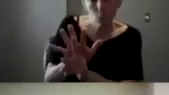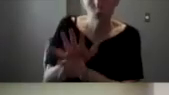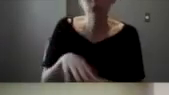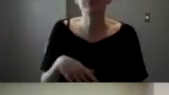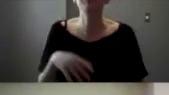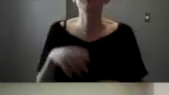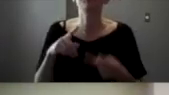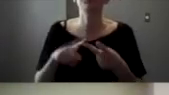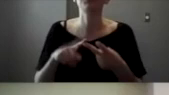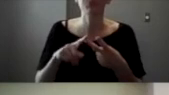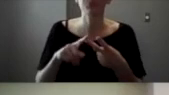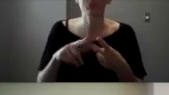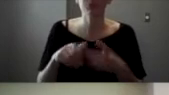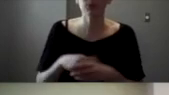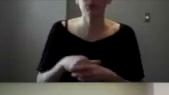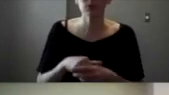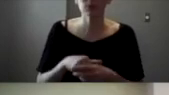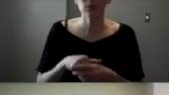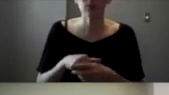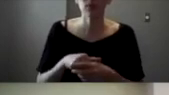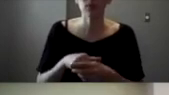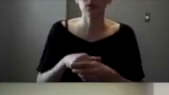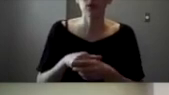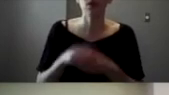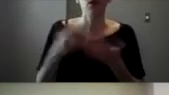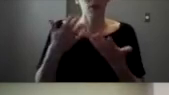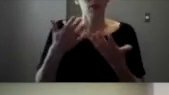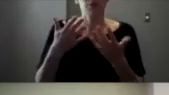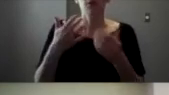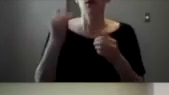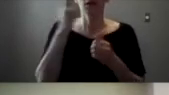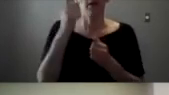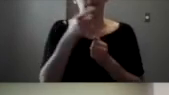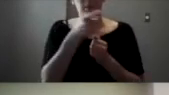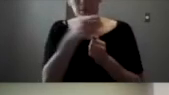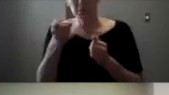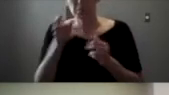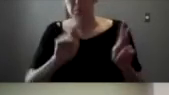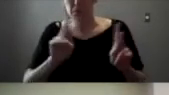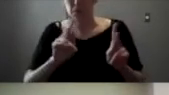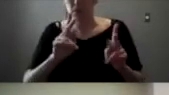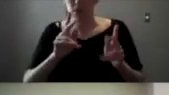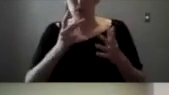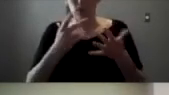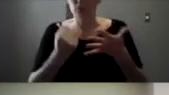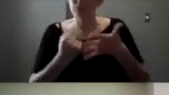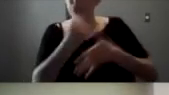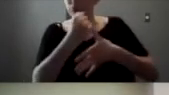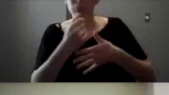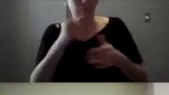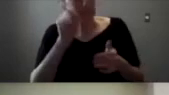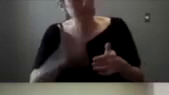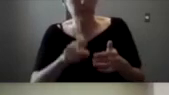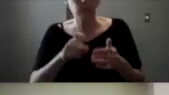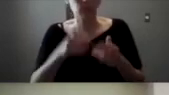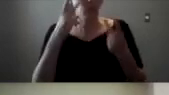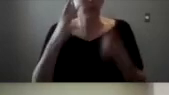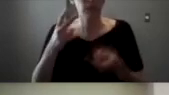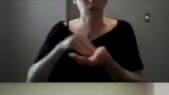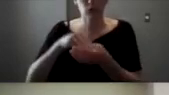that clinic visits are available to see the highest priority patients in person as that's